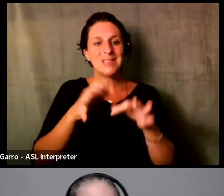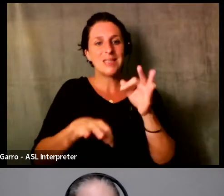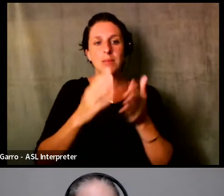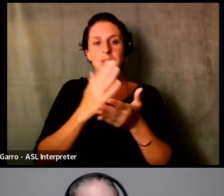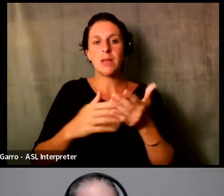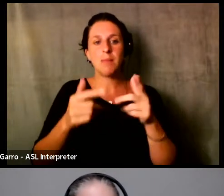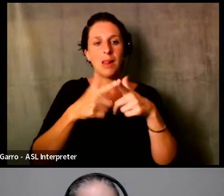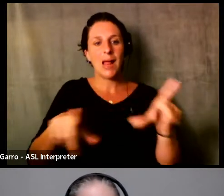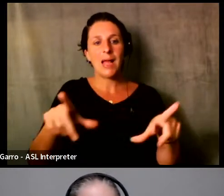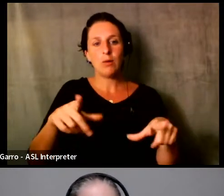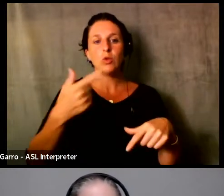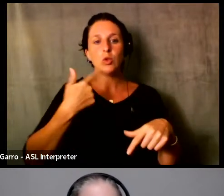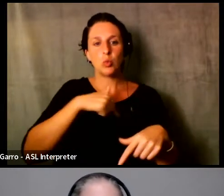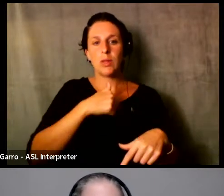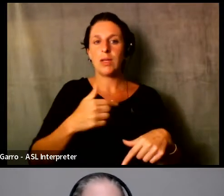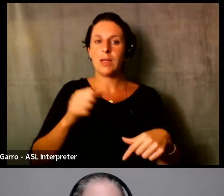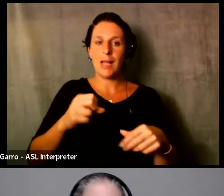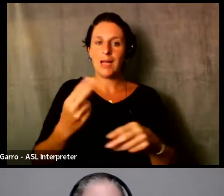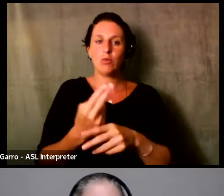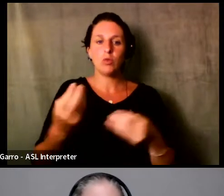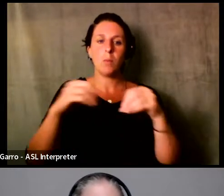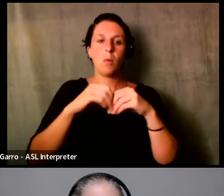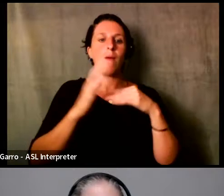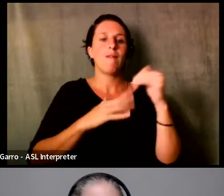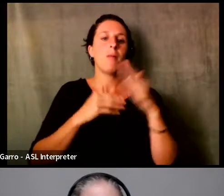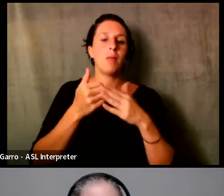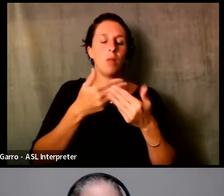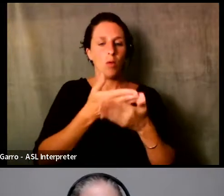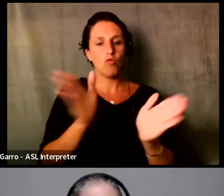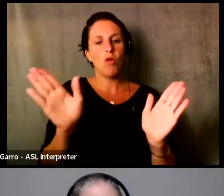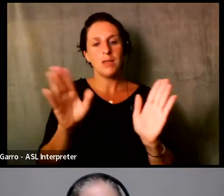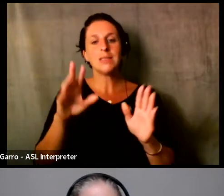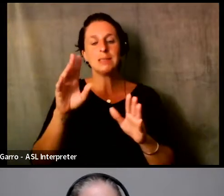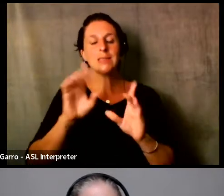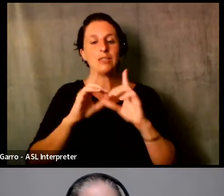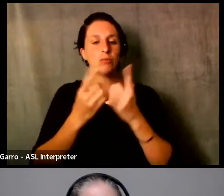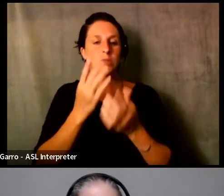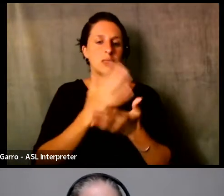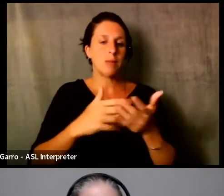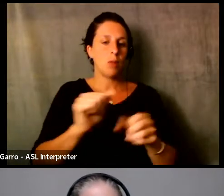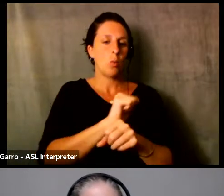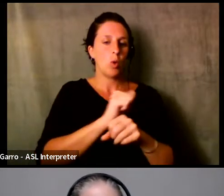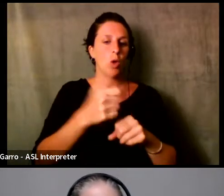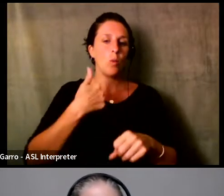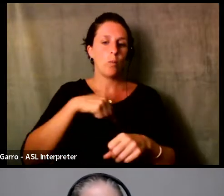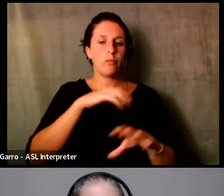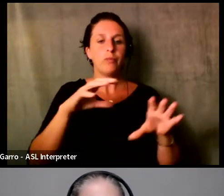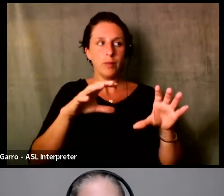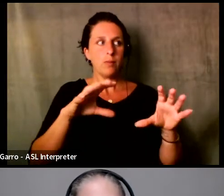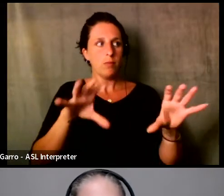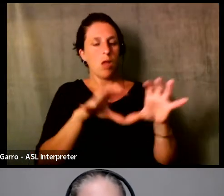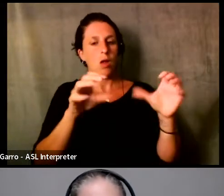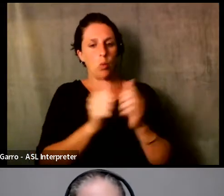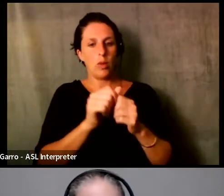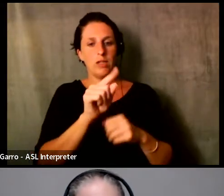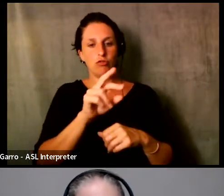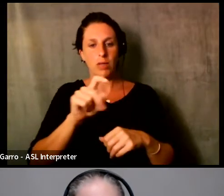to more comfortably use across the district, is some of the work that we've done with Trust and Saphir.